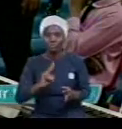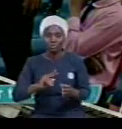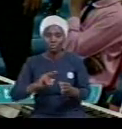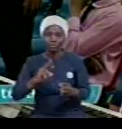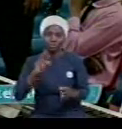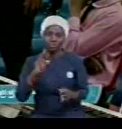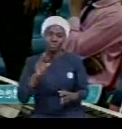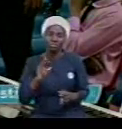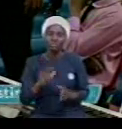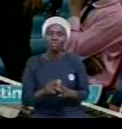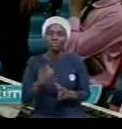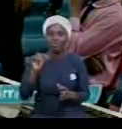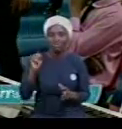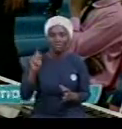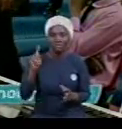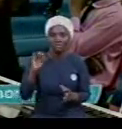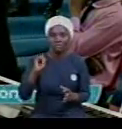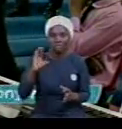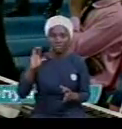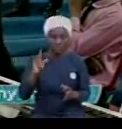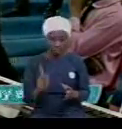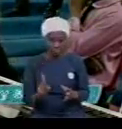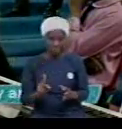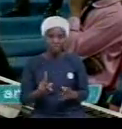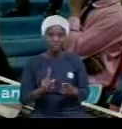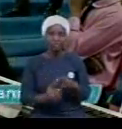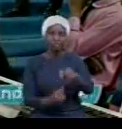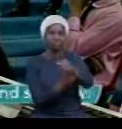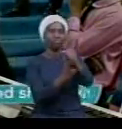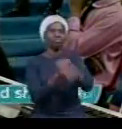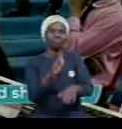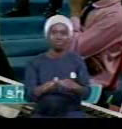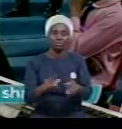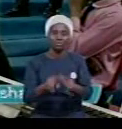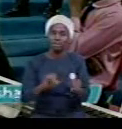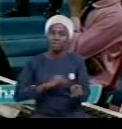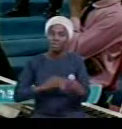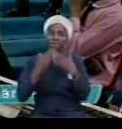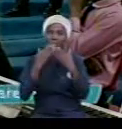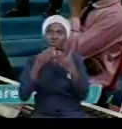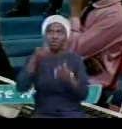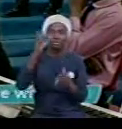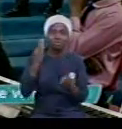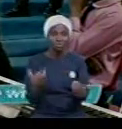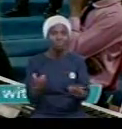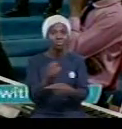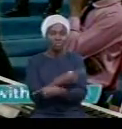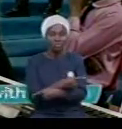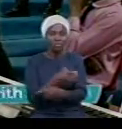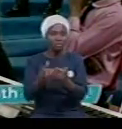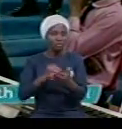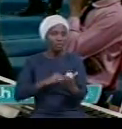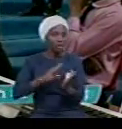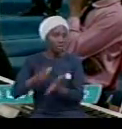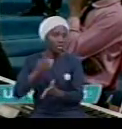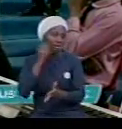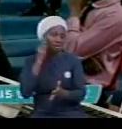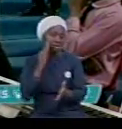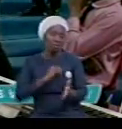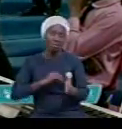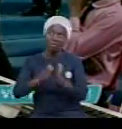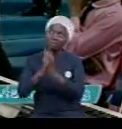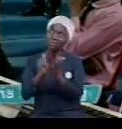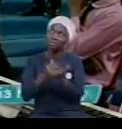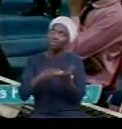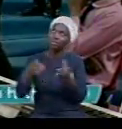logo loni nigba ti won ku ole mo ni emi mimo mo mu opa lo si